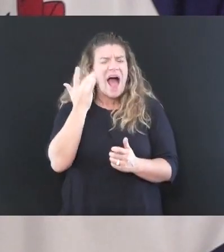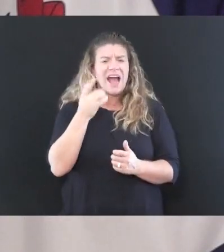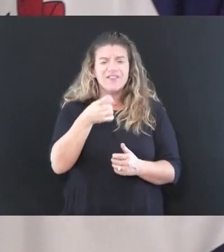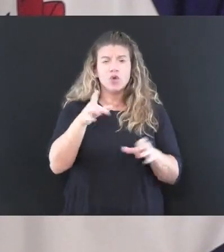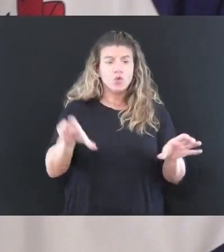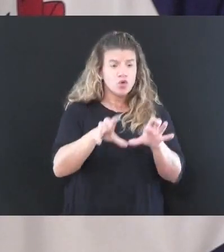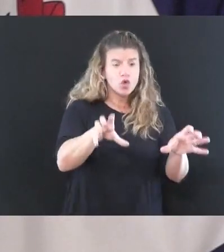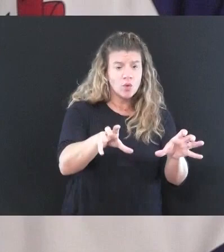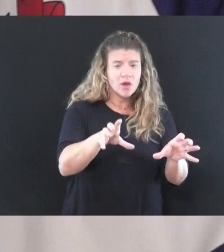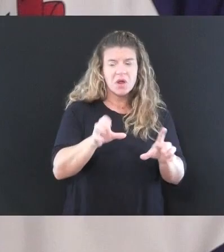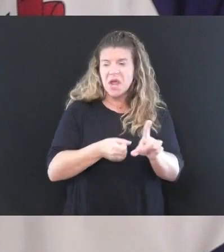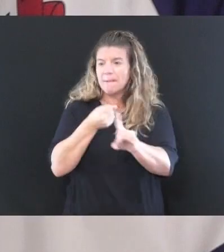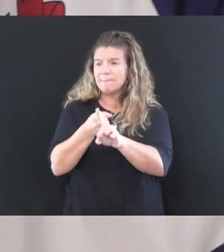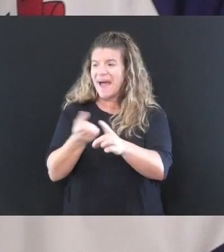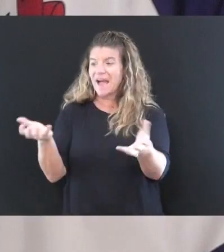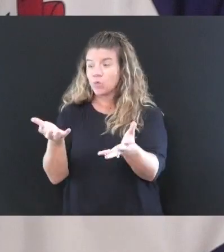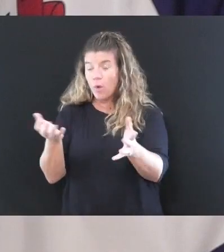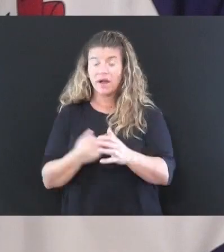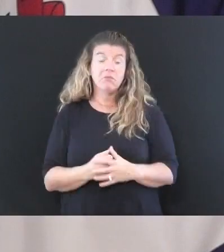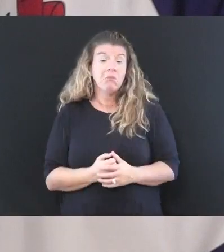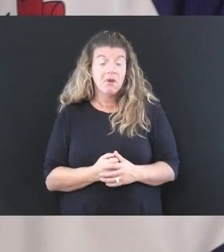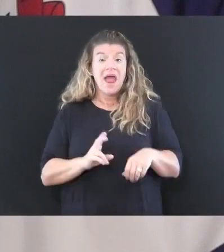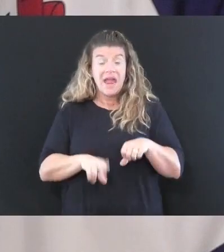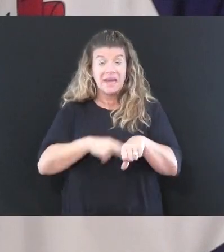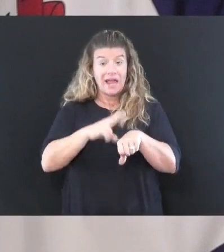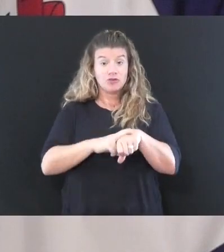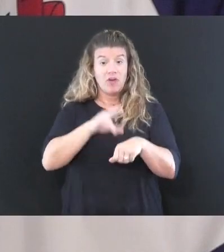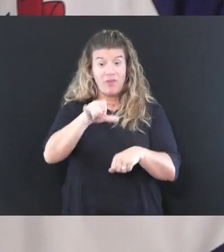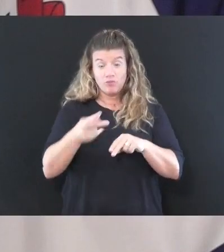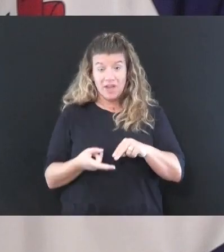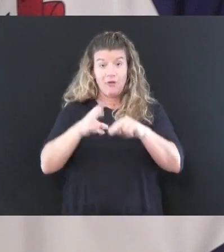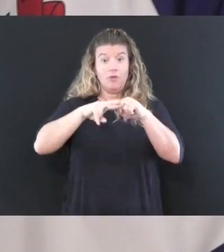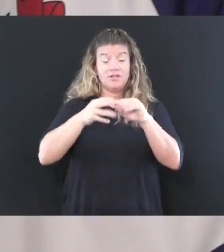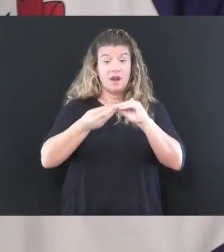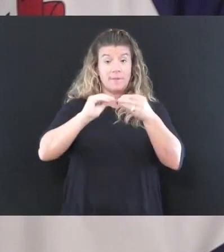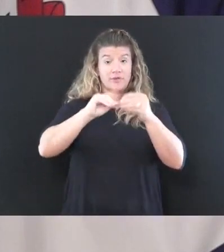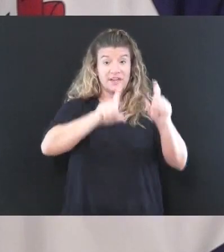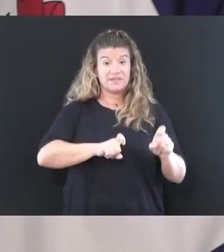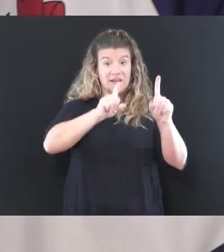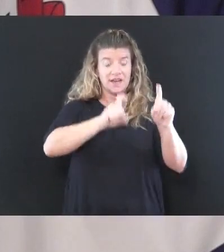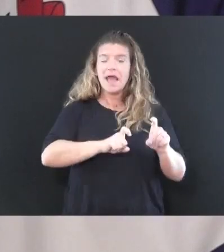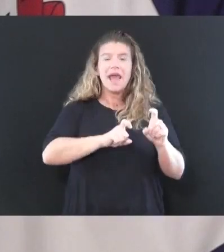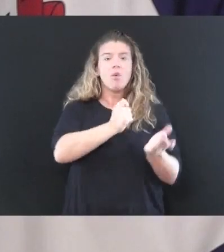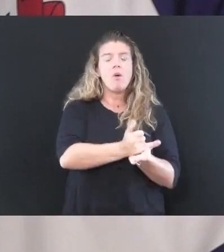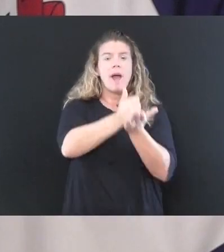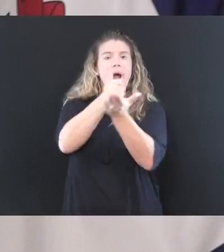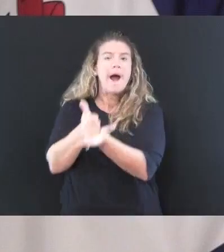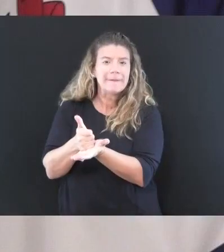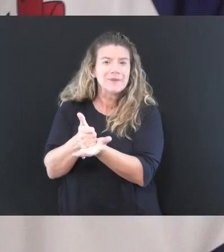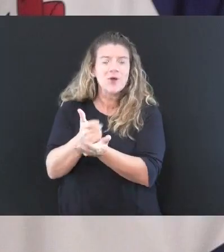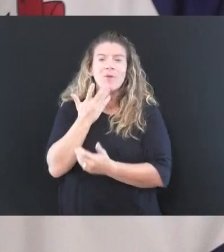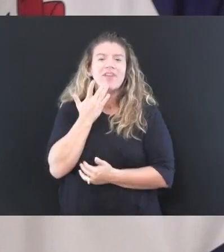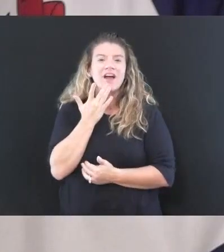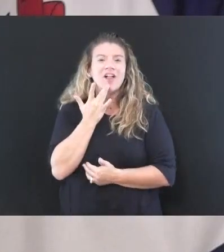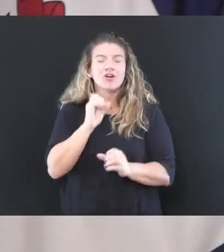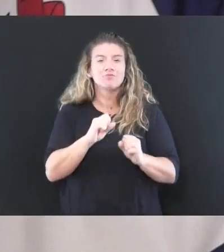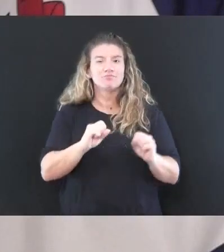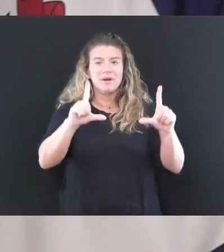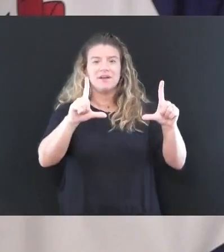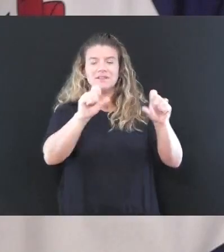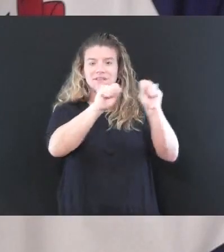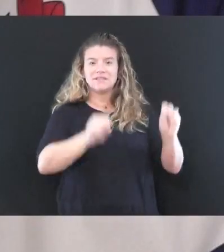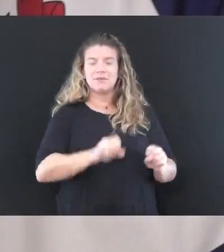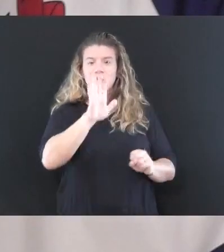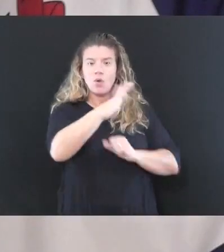do. Naturally, by the increase in the numbers of testing, it will help you with the color codes in your